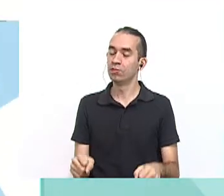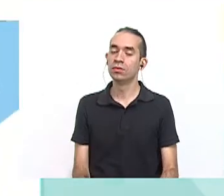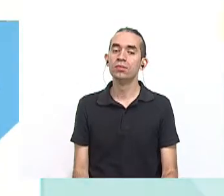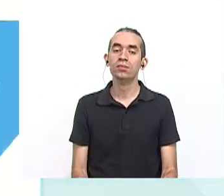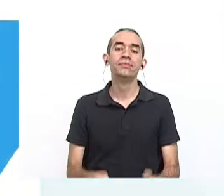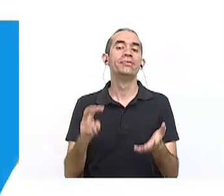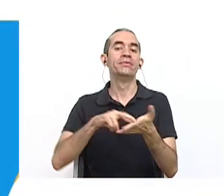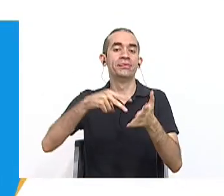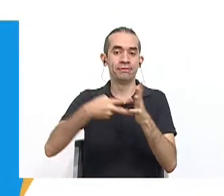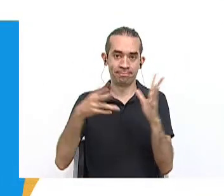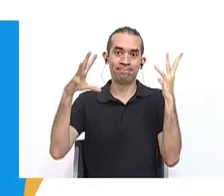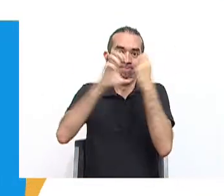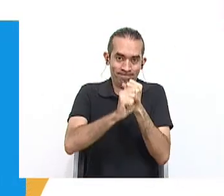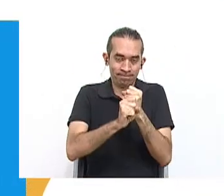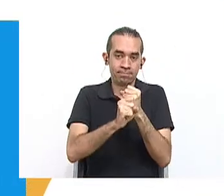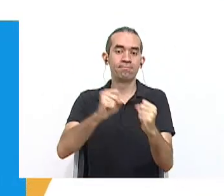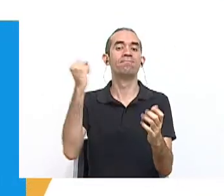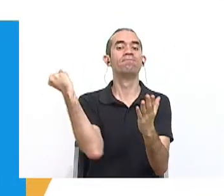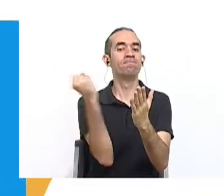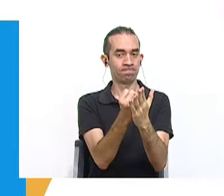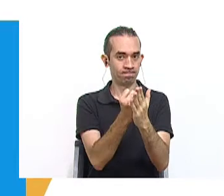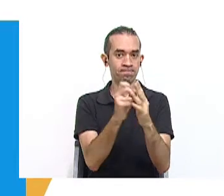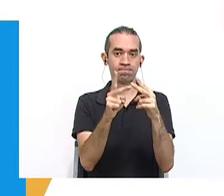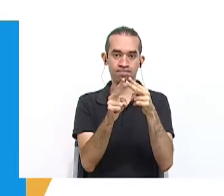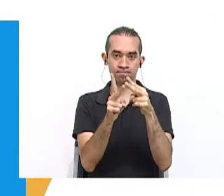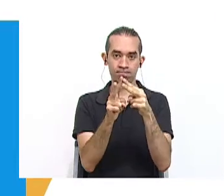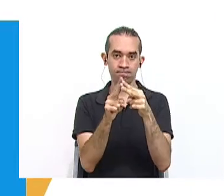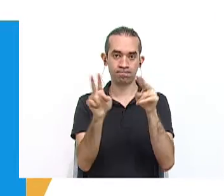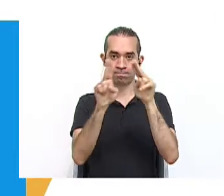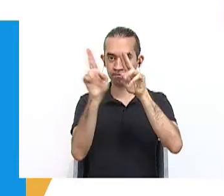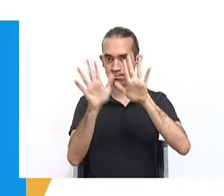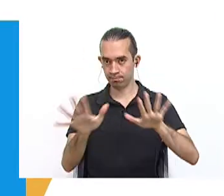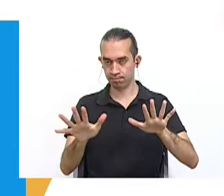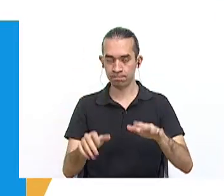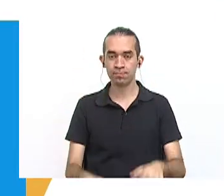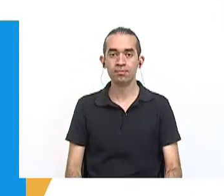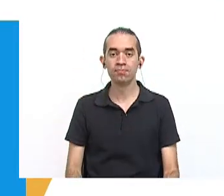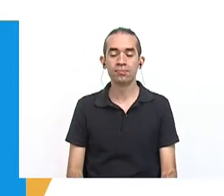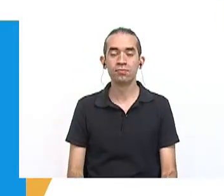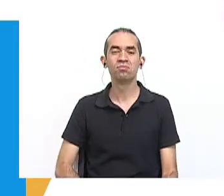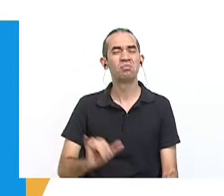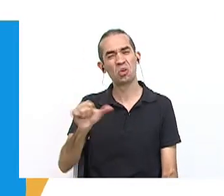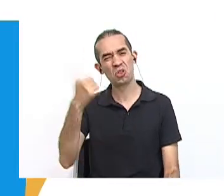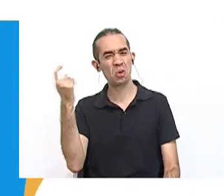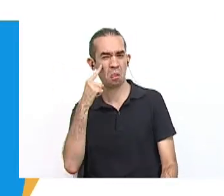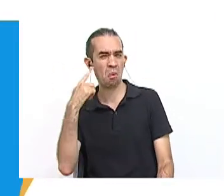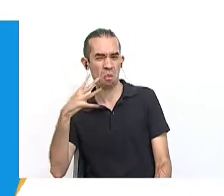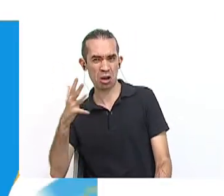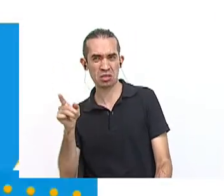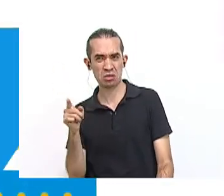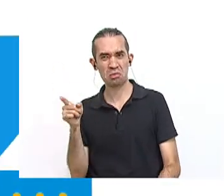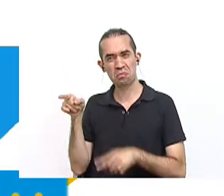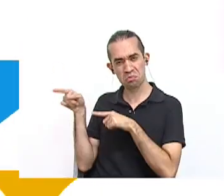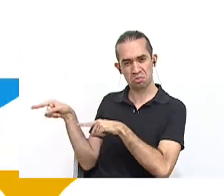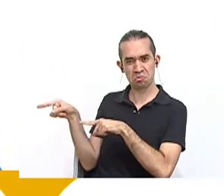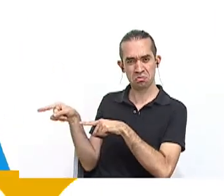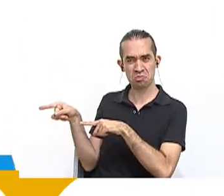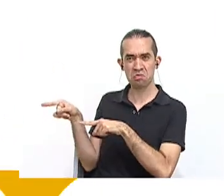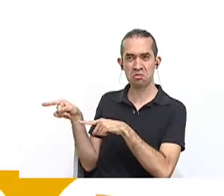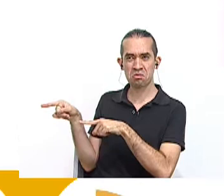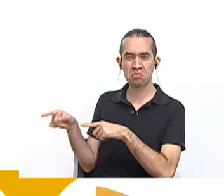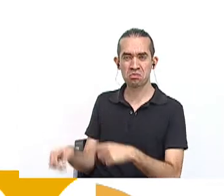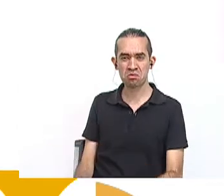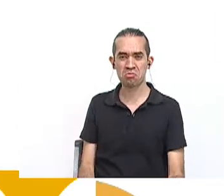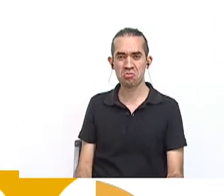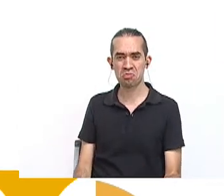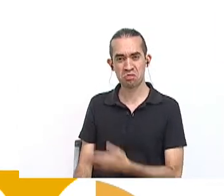is digital footprint. There is another concept that is very similar that we also use, digital shadow. That is